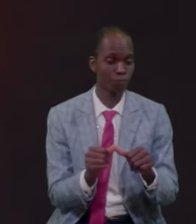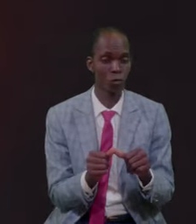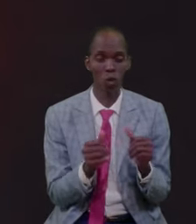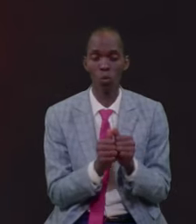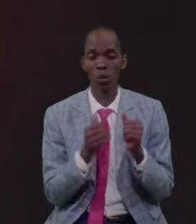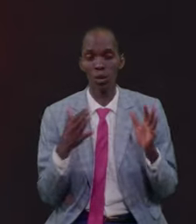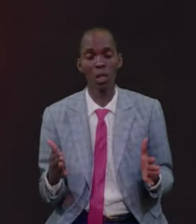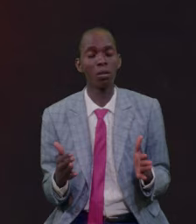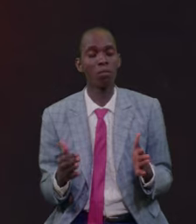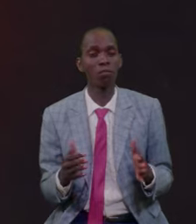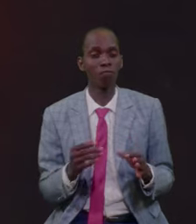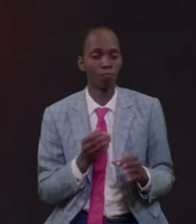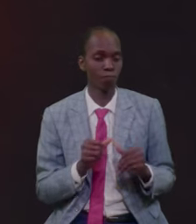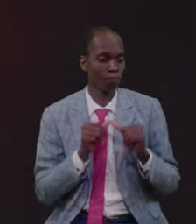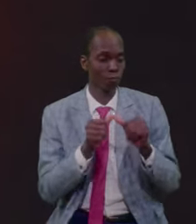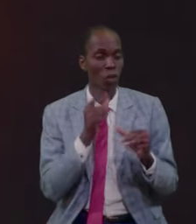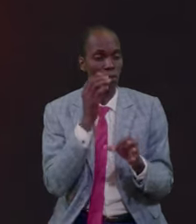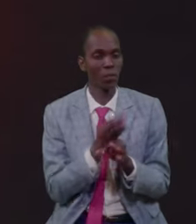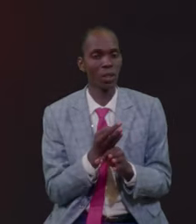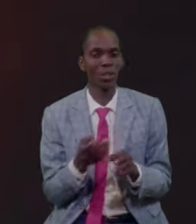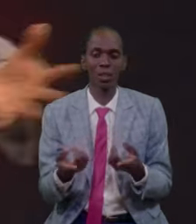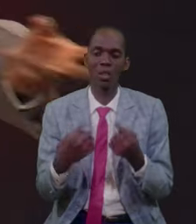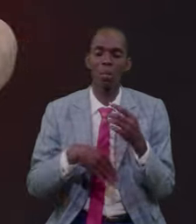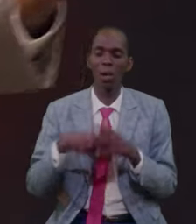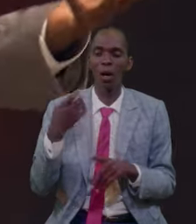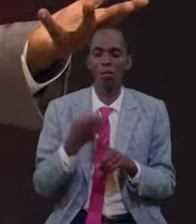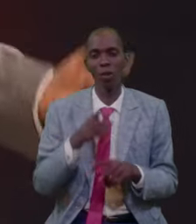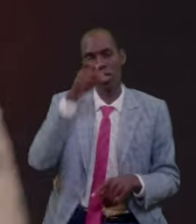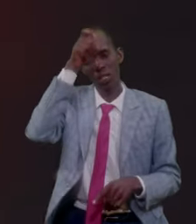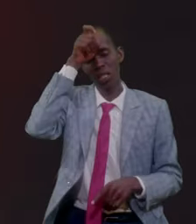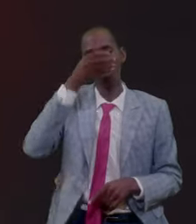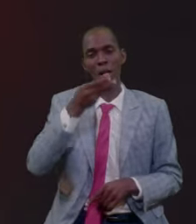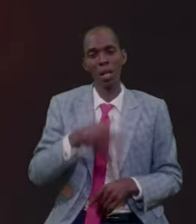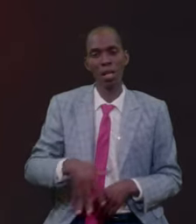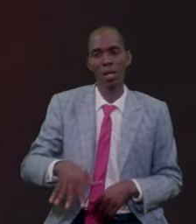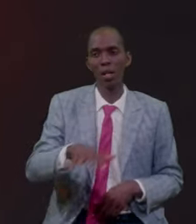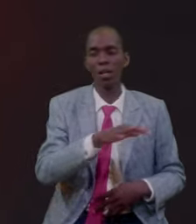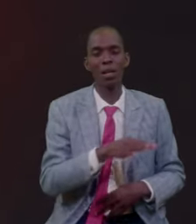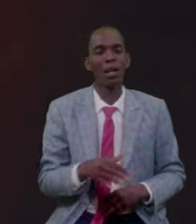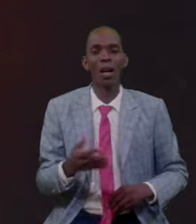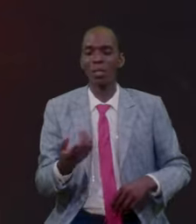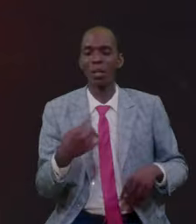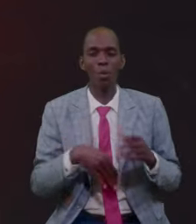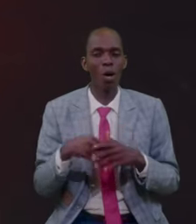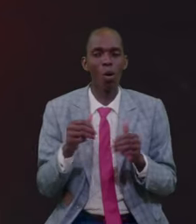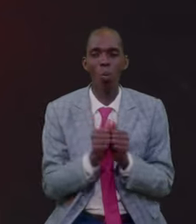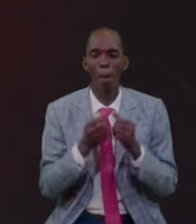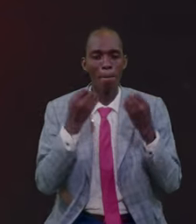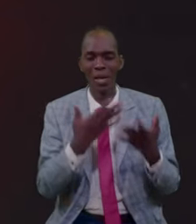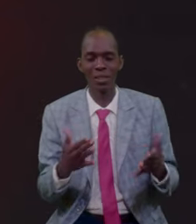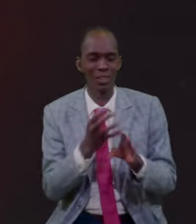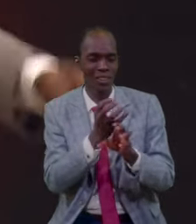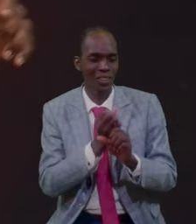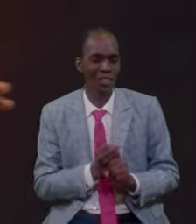hilarious, happy, and joyful. They came out with many things that were given to them by those Egyptians.